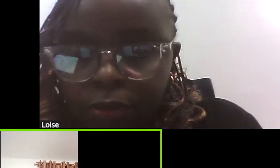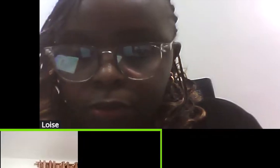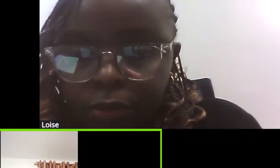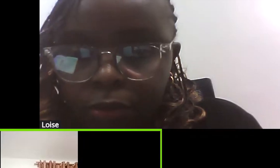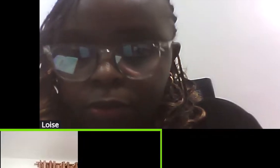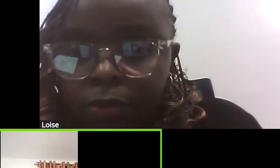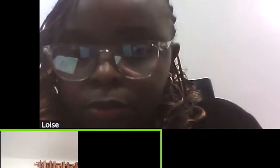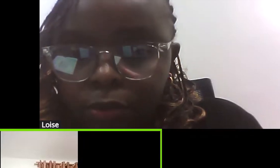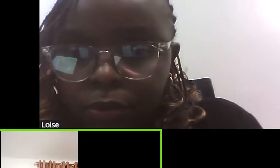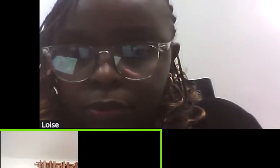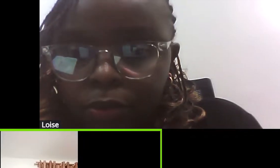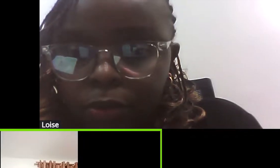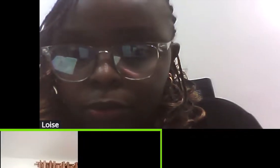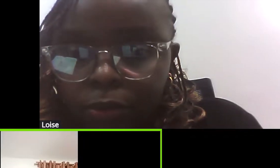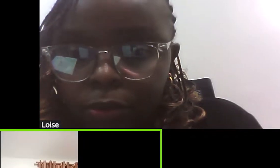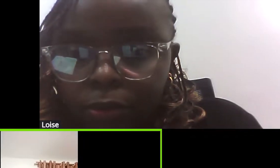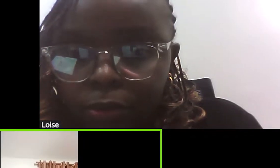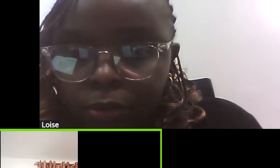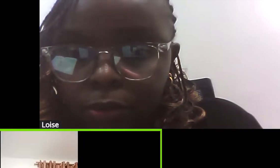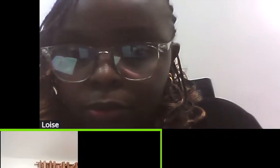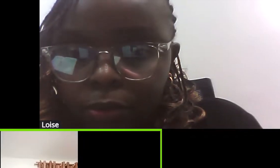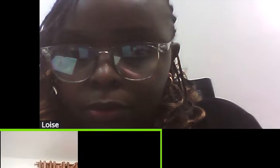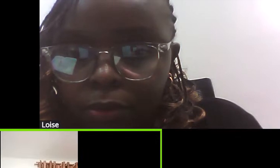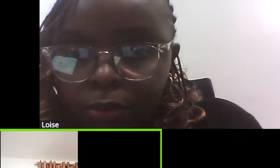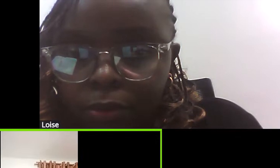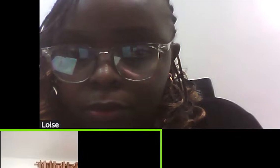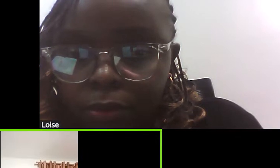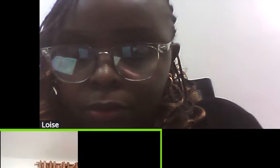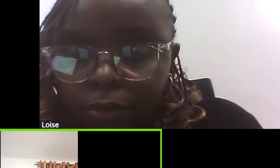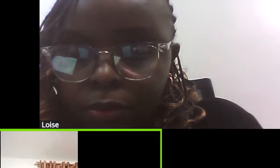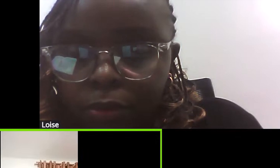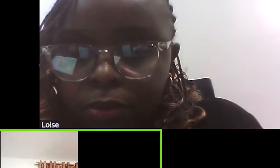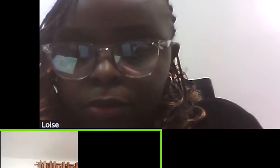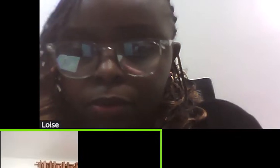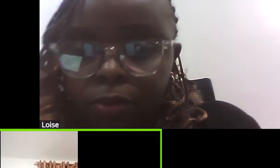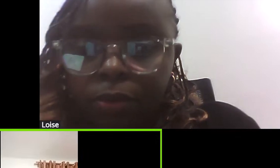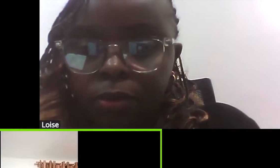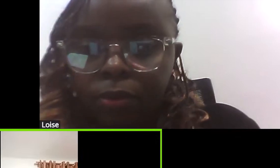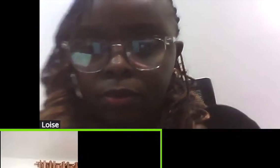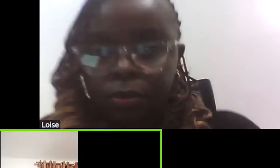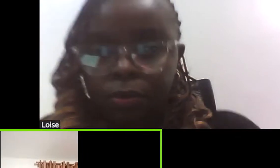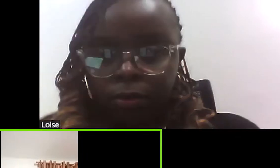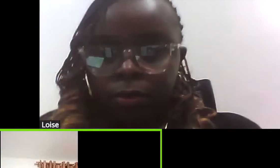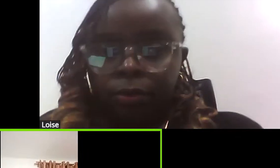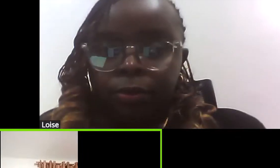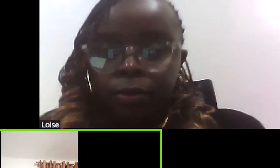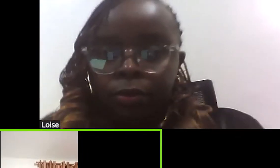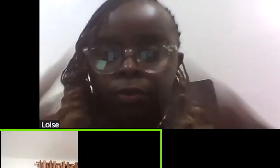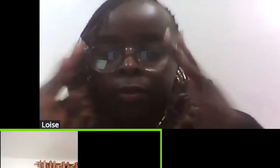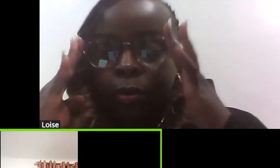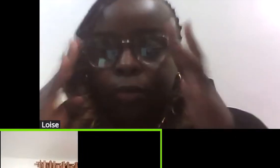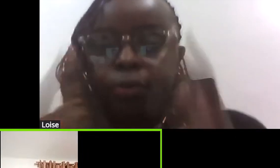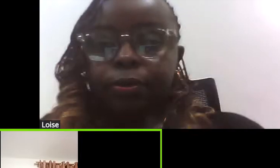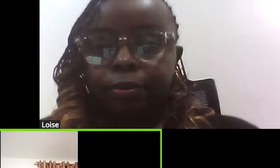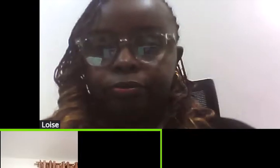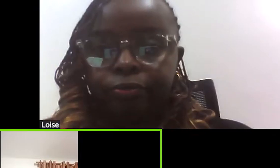personalized, demonstrating adaptability and continuous learning, and aligning with the needs and